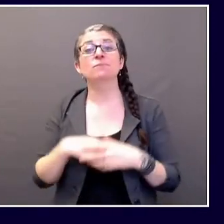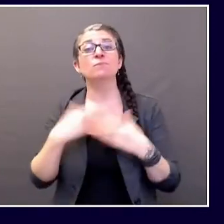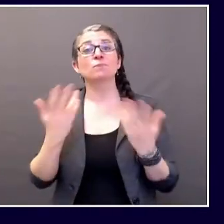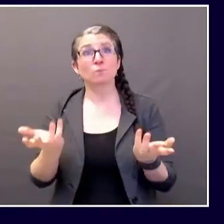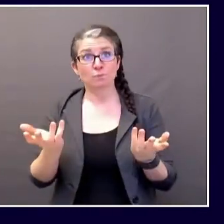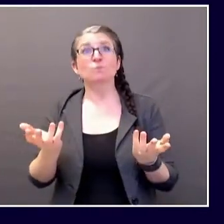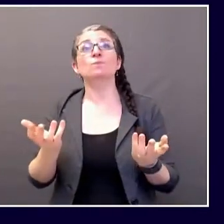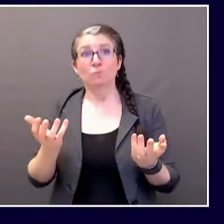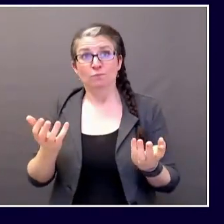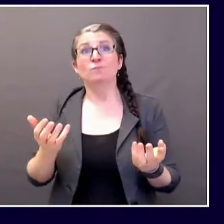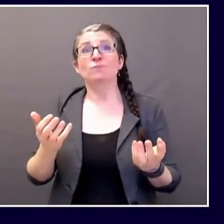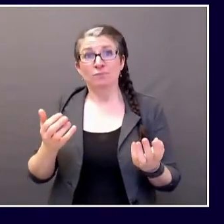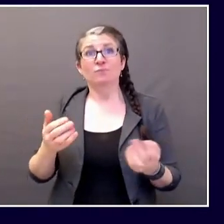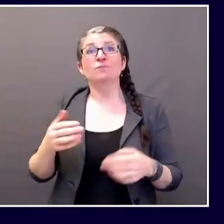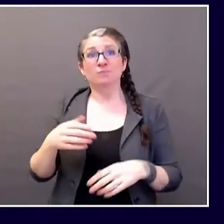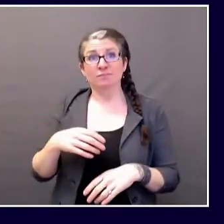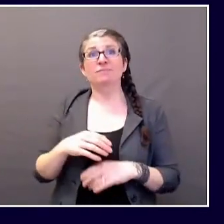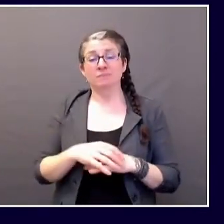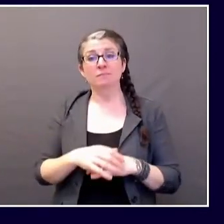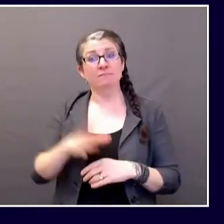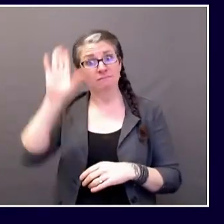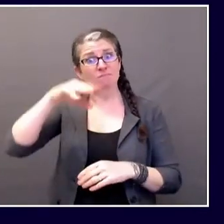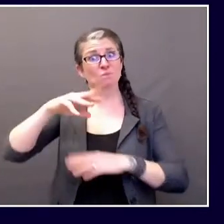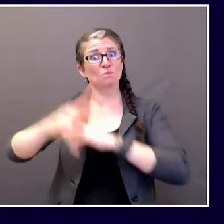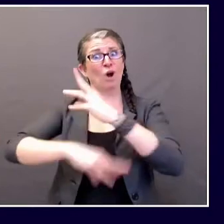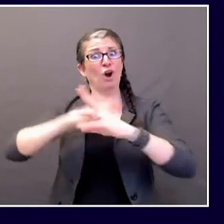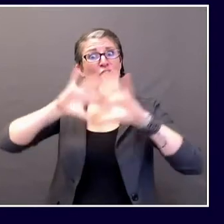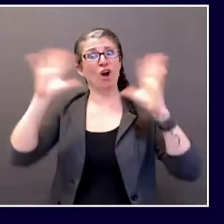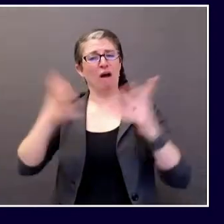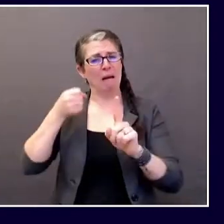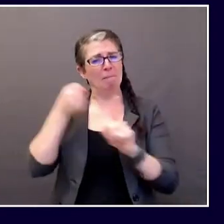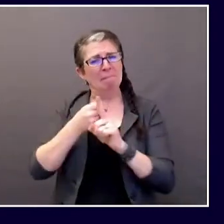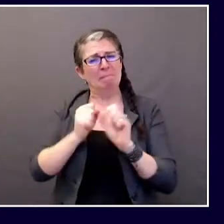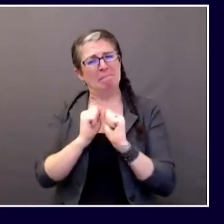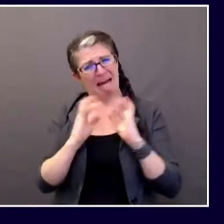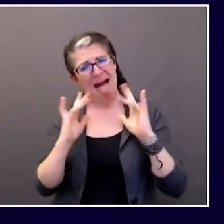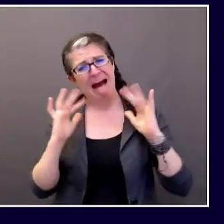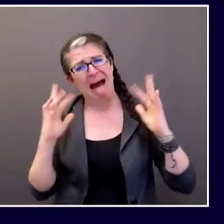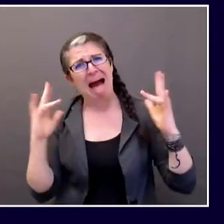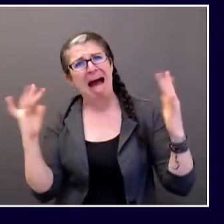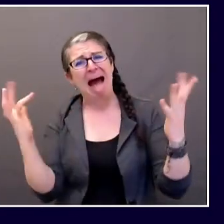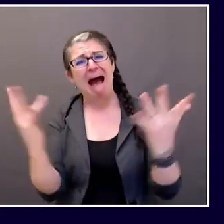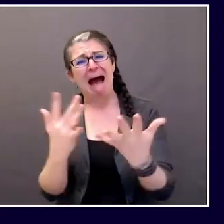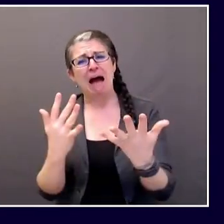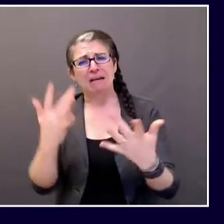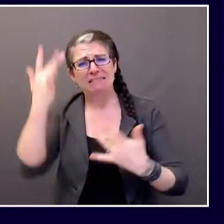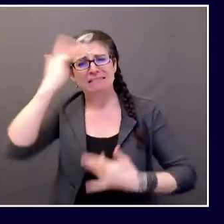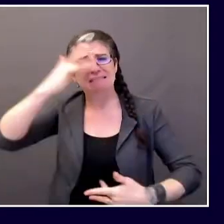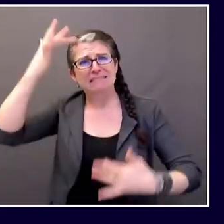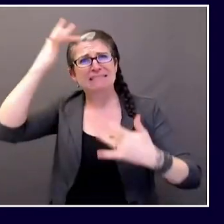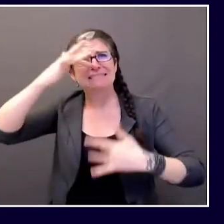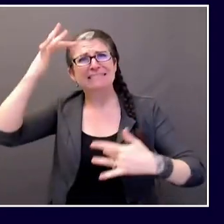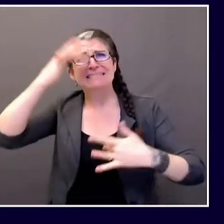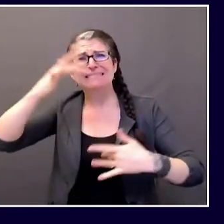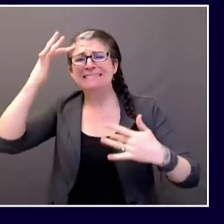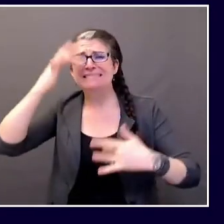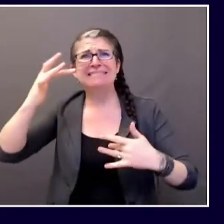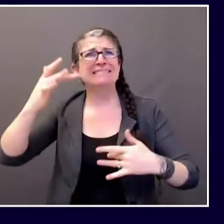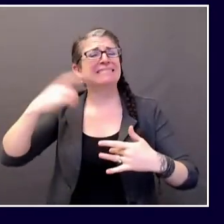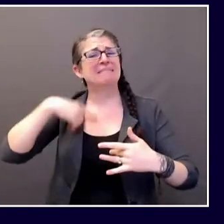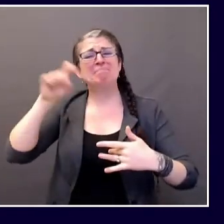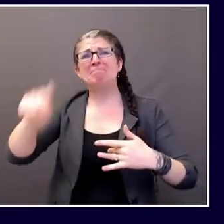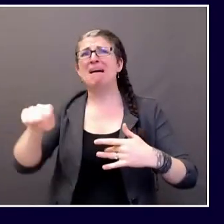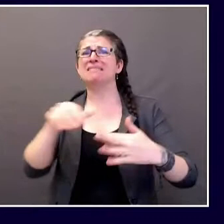performs incredibly well against the COVID-19 virus, as well as some of the emerging variants. Indeed, one